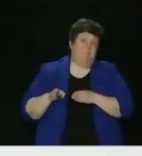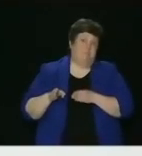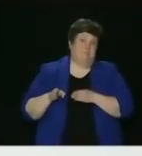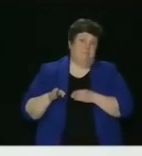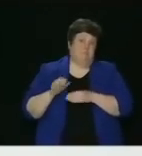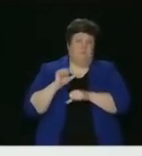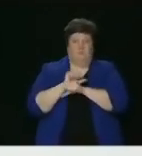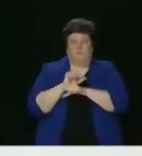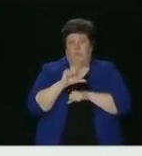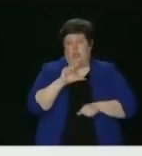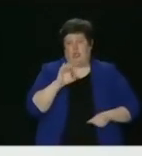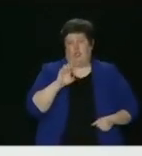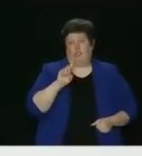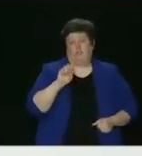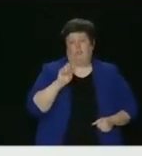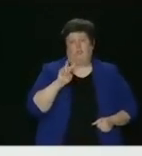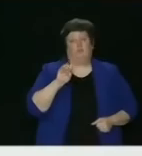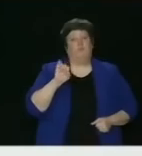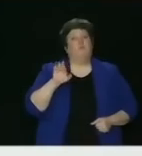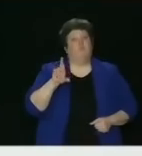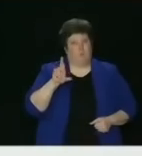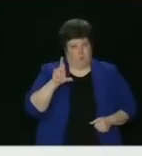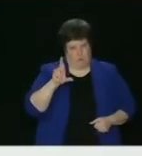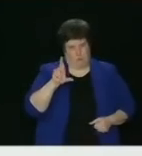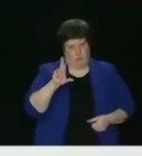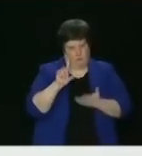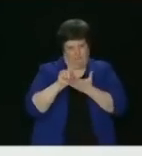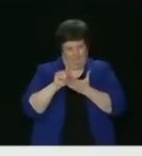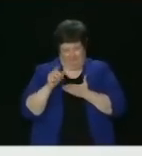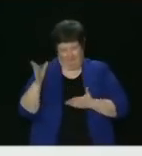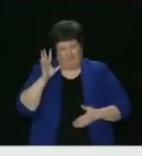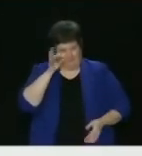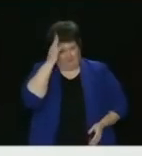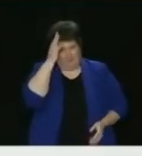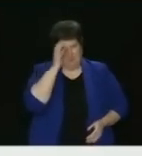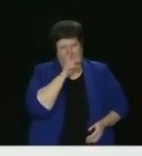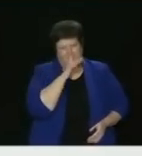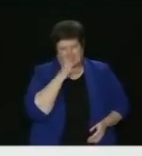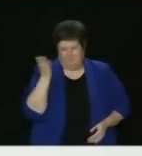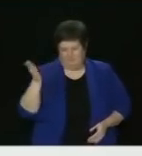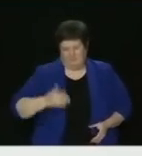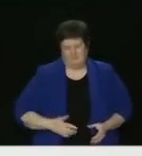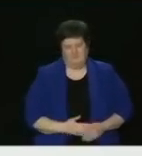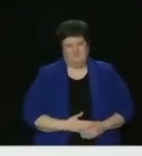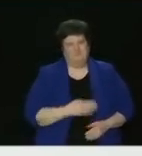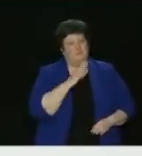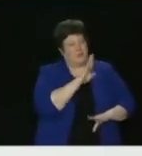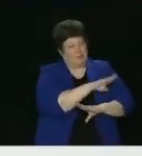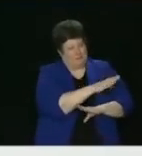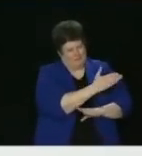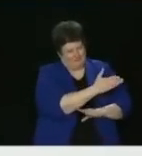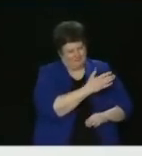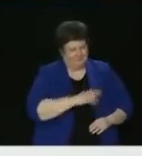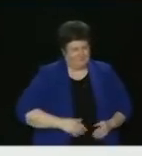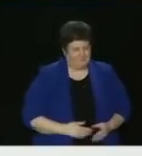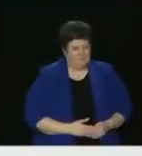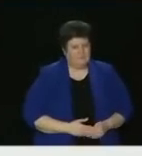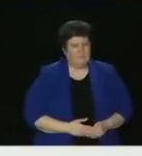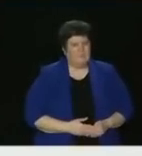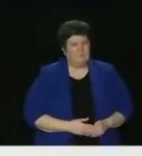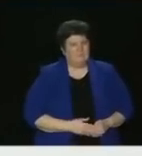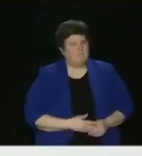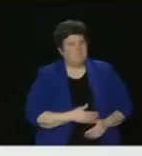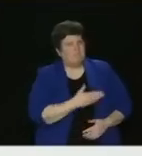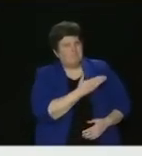Boris Proulx, Le Devoir. The next question is from Le Devoir. Please go ahead. Good afternoon, Prime Minister. What proof do